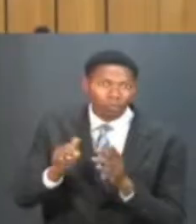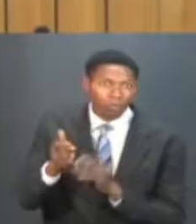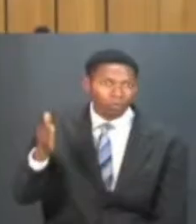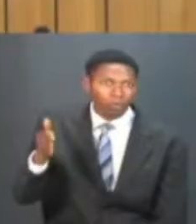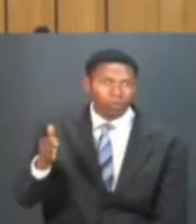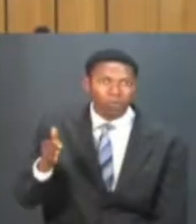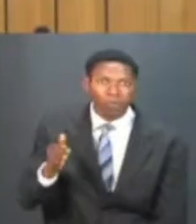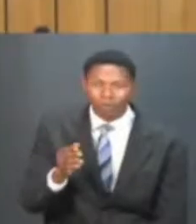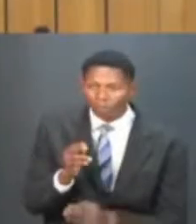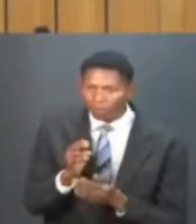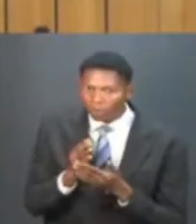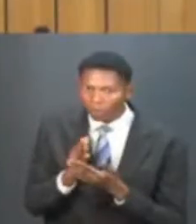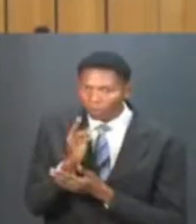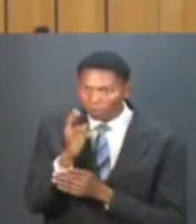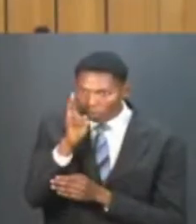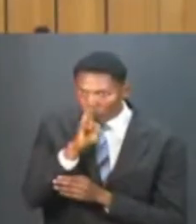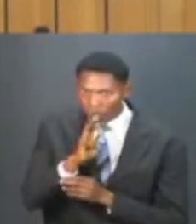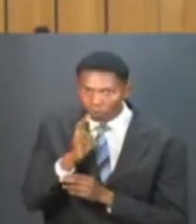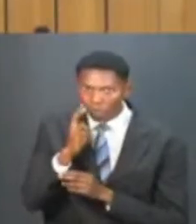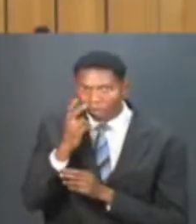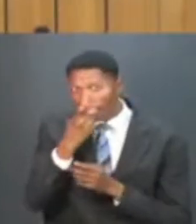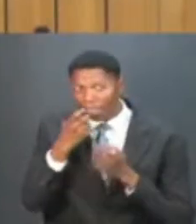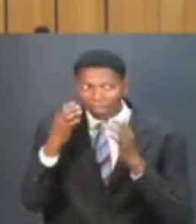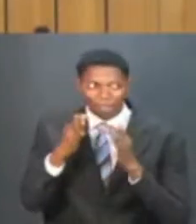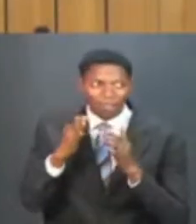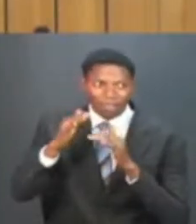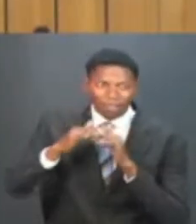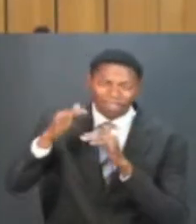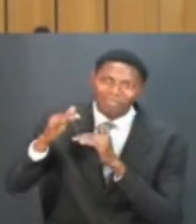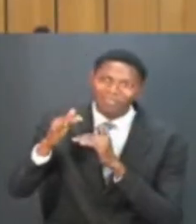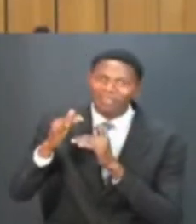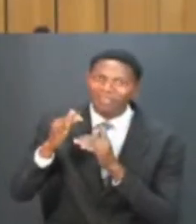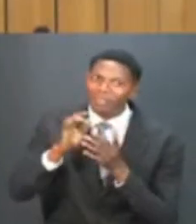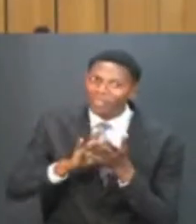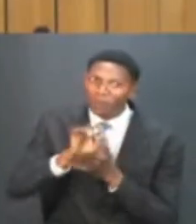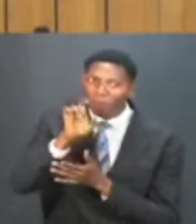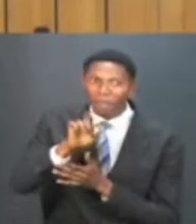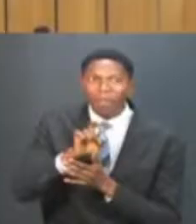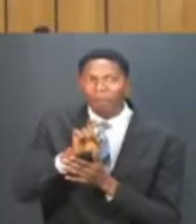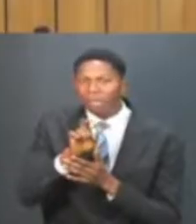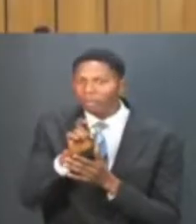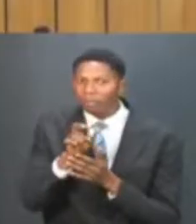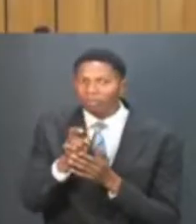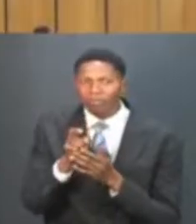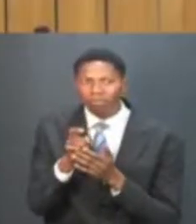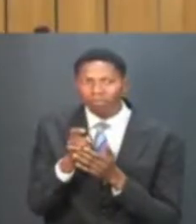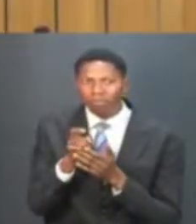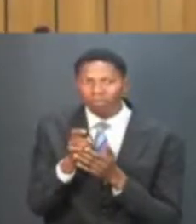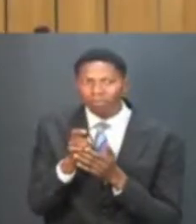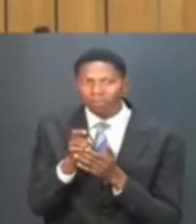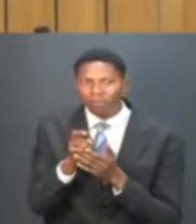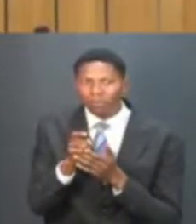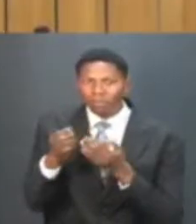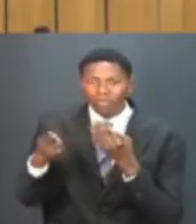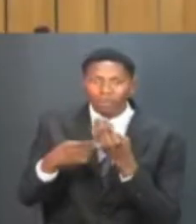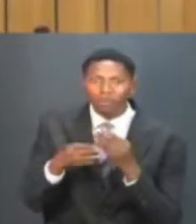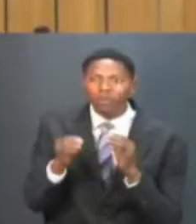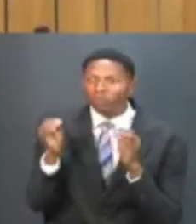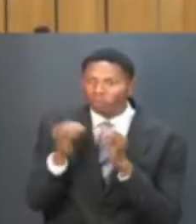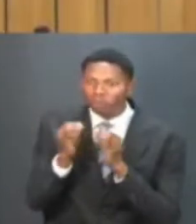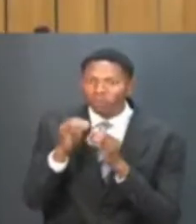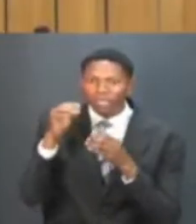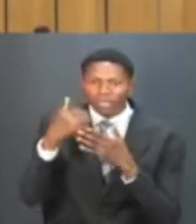Honorable Speaker, beyond treatment, we must invest more in prevention and early